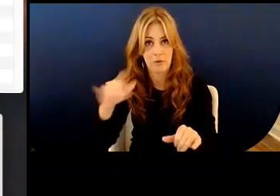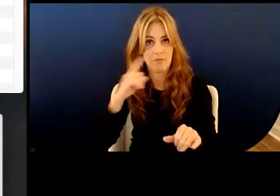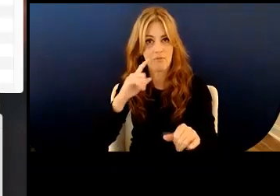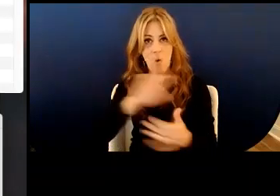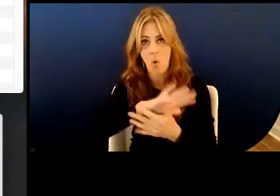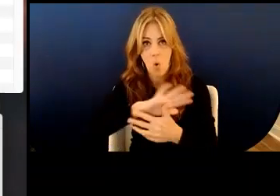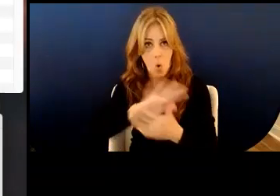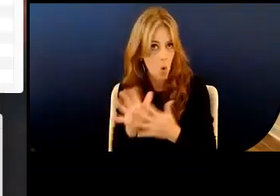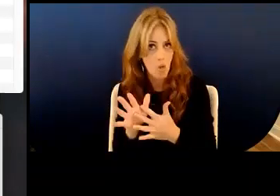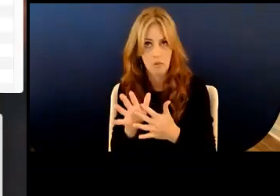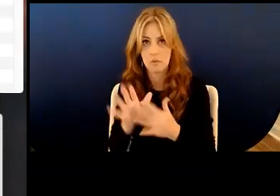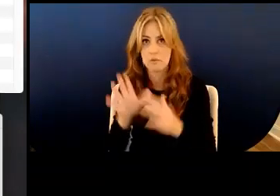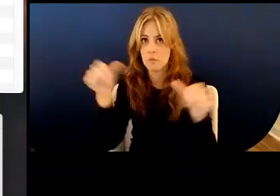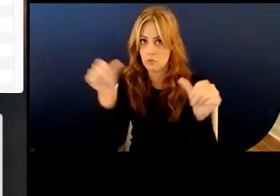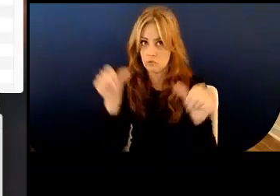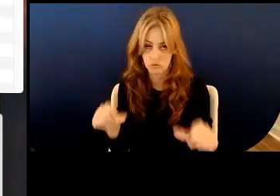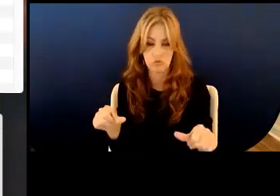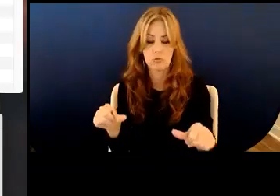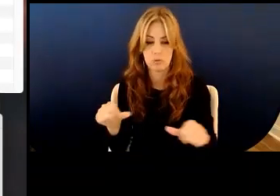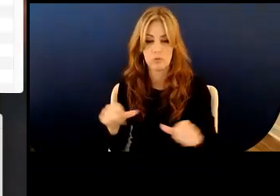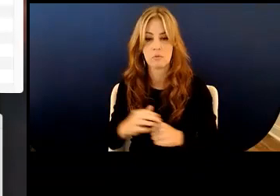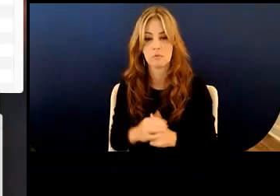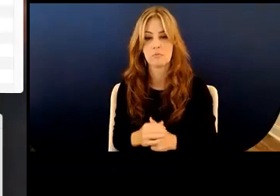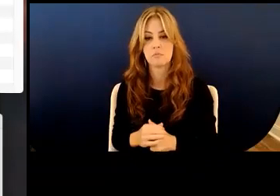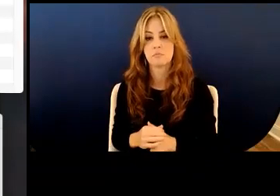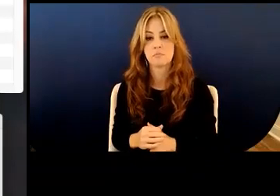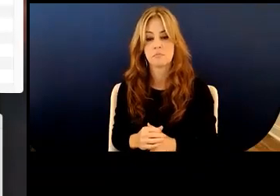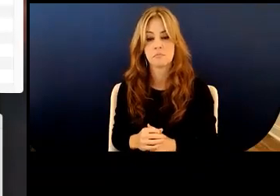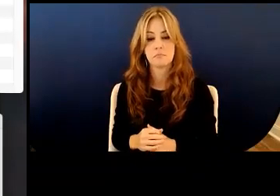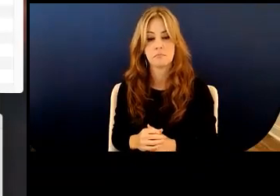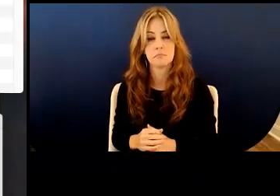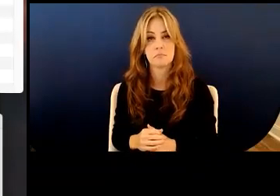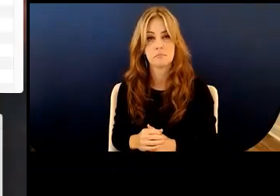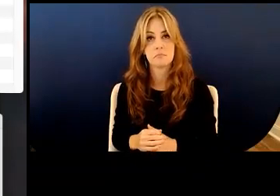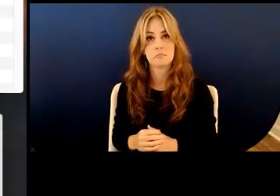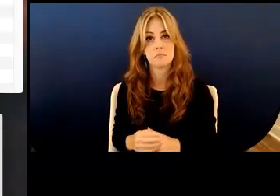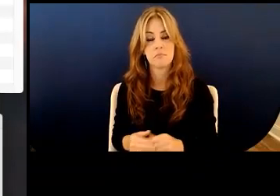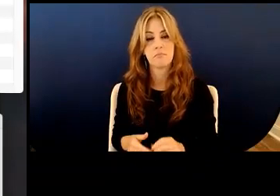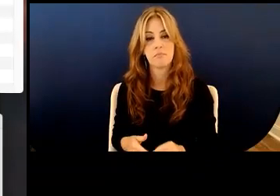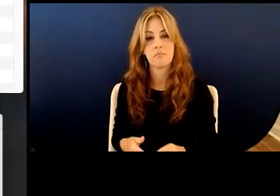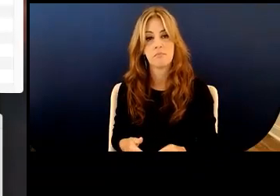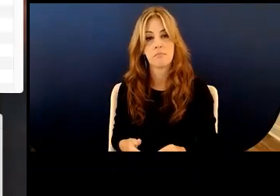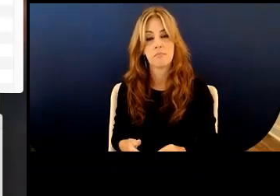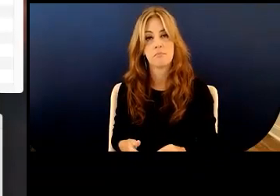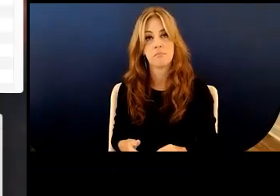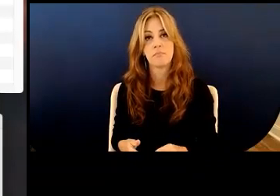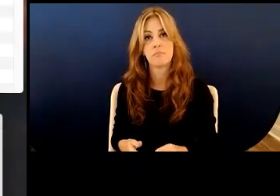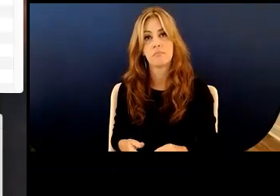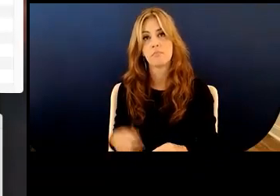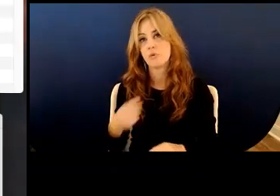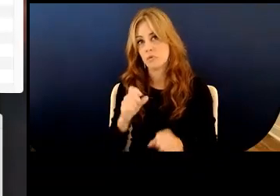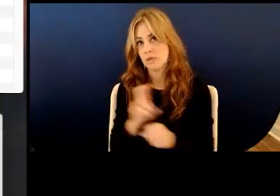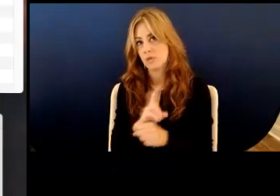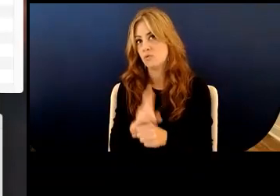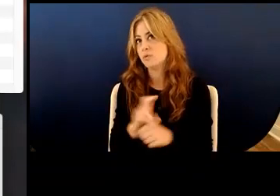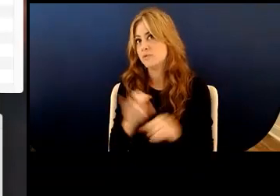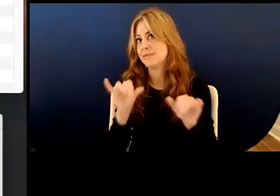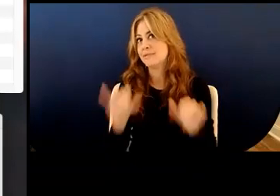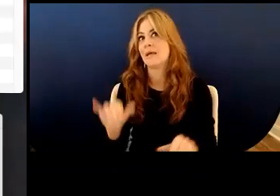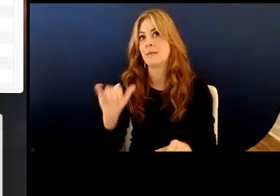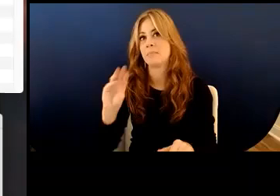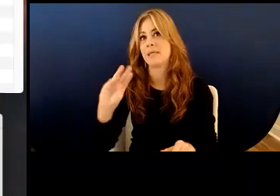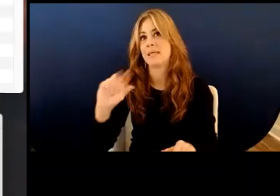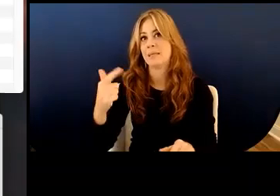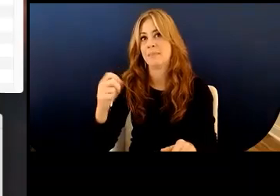all of your posters that you've been authorized to all of your interactive presentations, you'll be able to use the same image gallery for